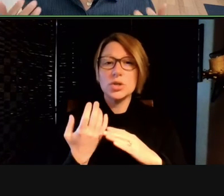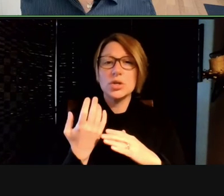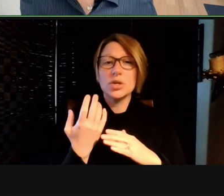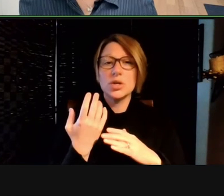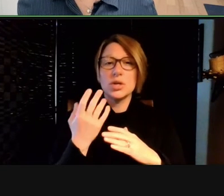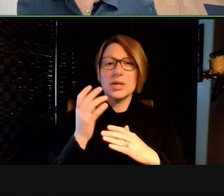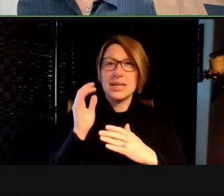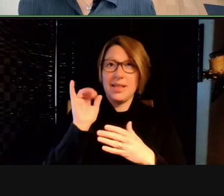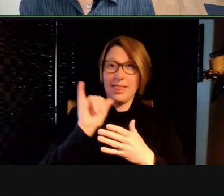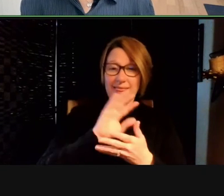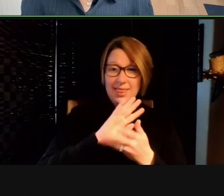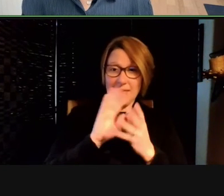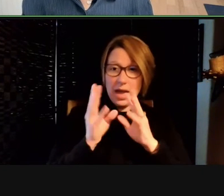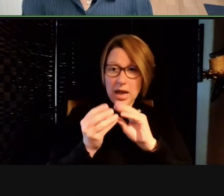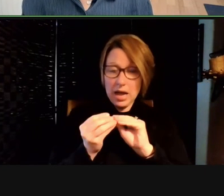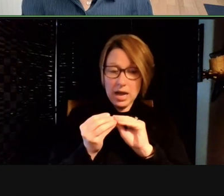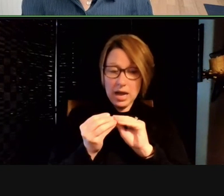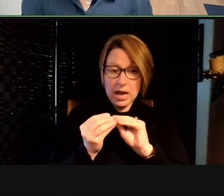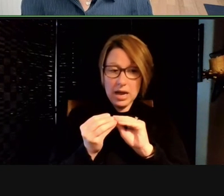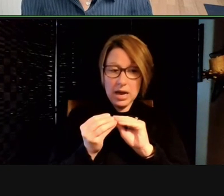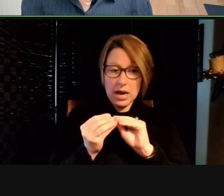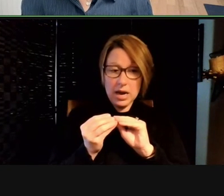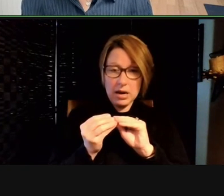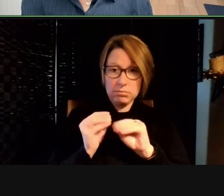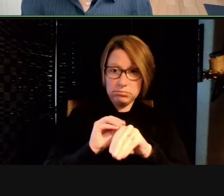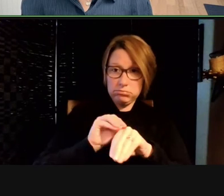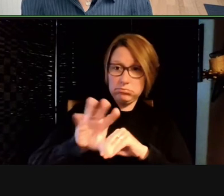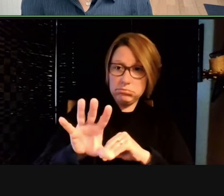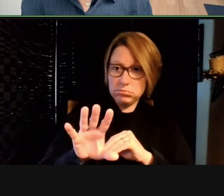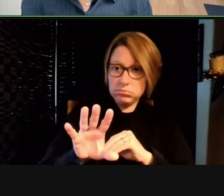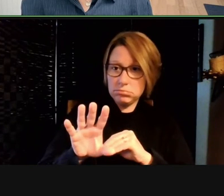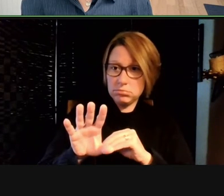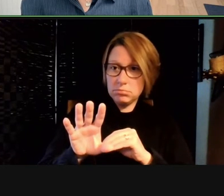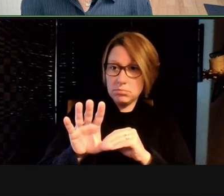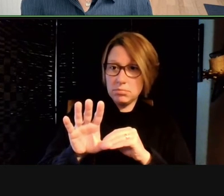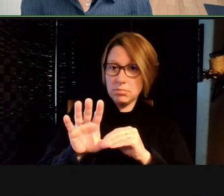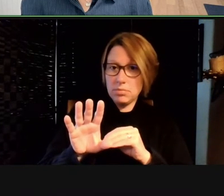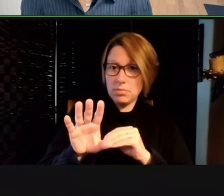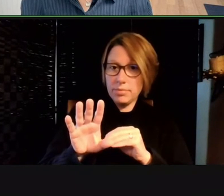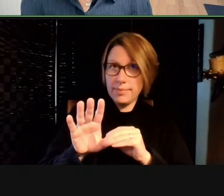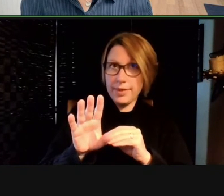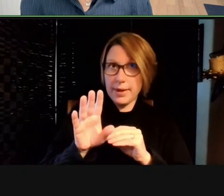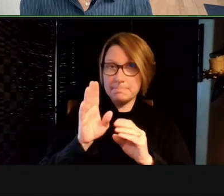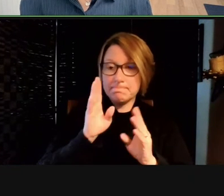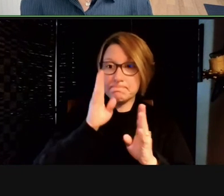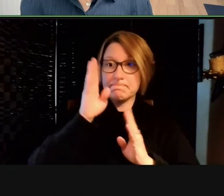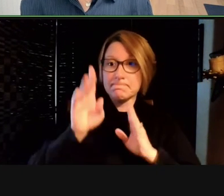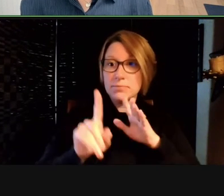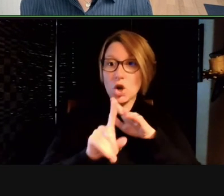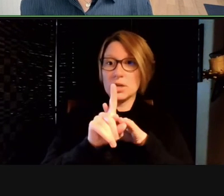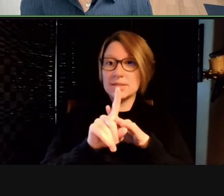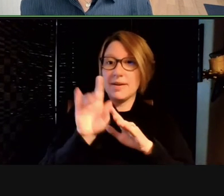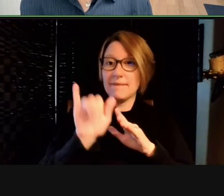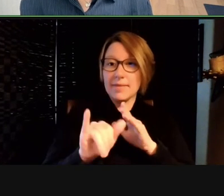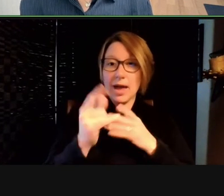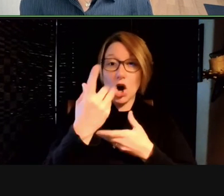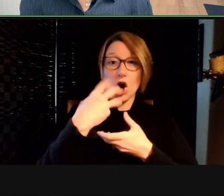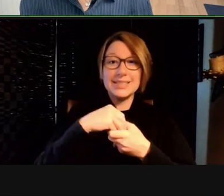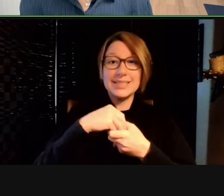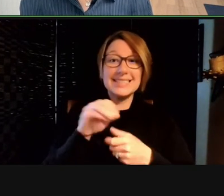things contribute to the development of those autistic-like behaviors? So not